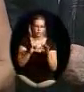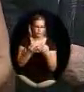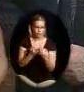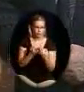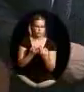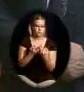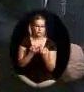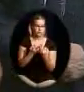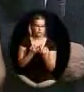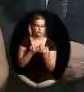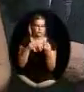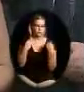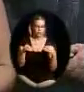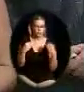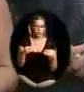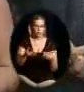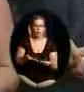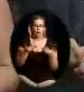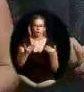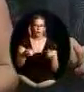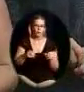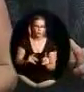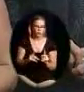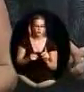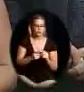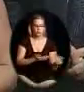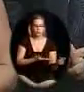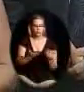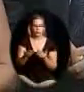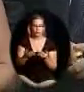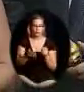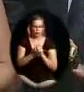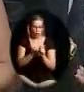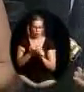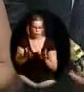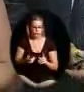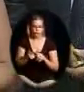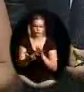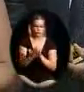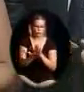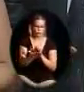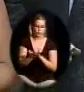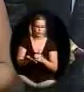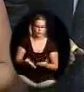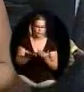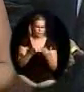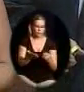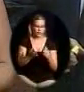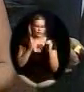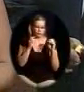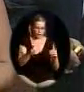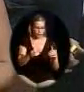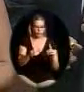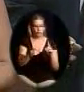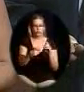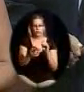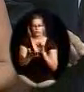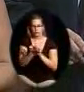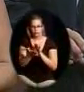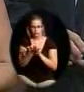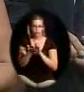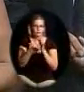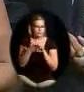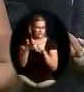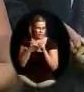offers opportunities to bring visiting authors to our schools, and they offer educator and institutional discounts and special events